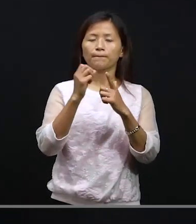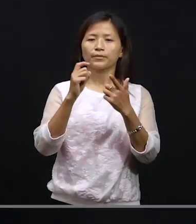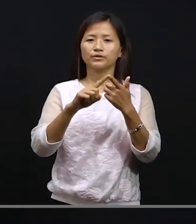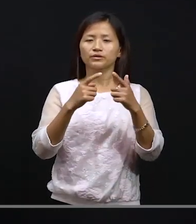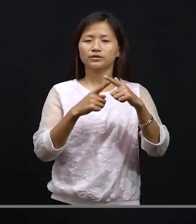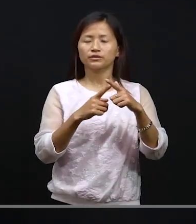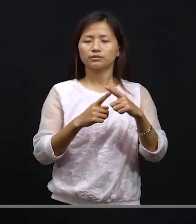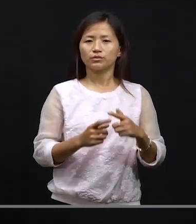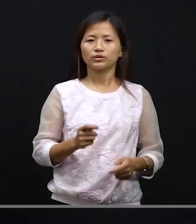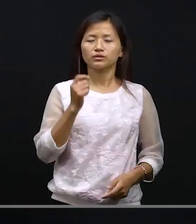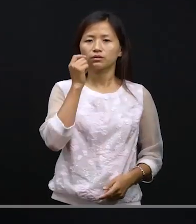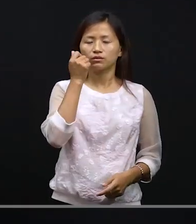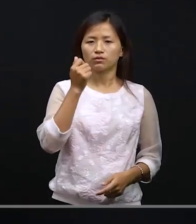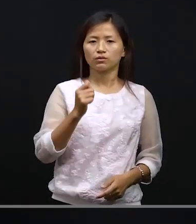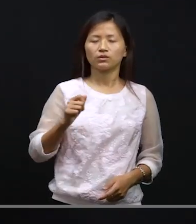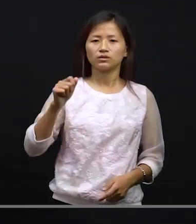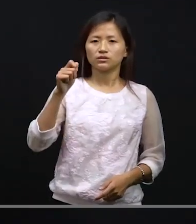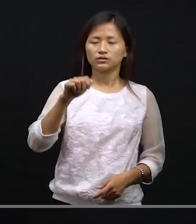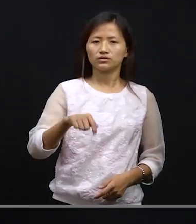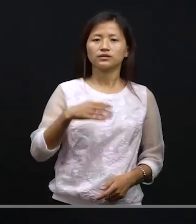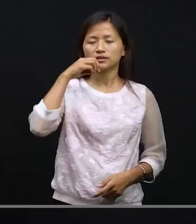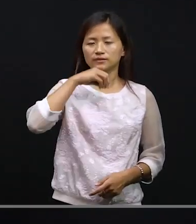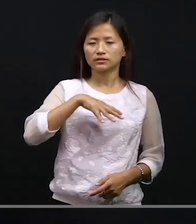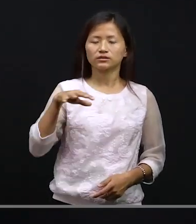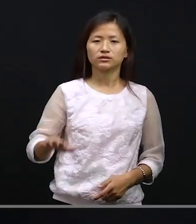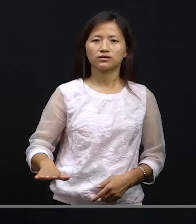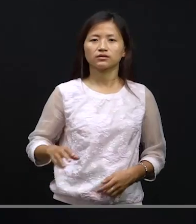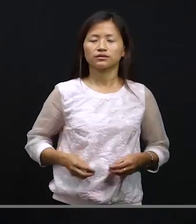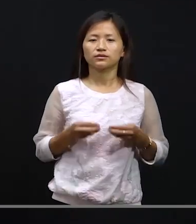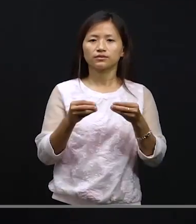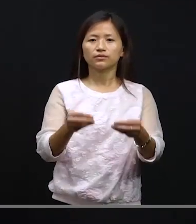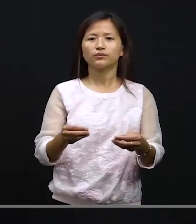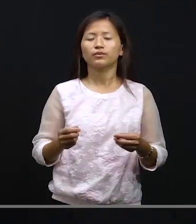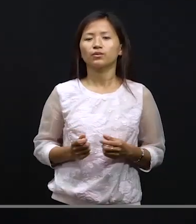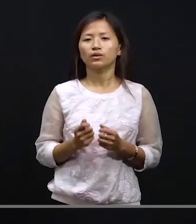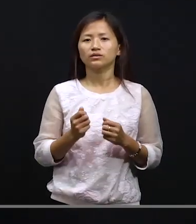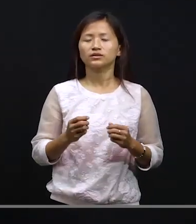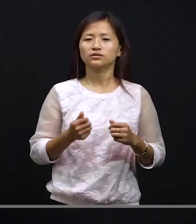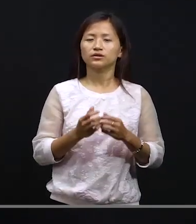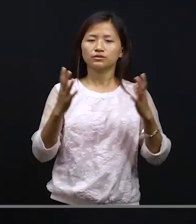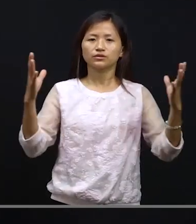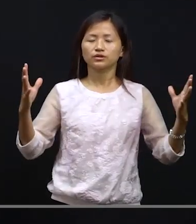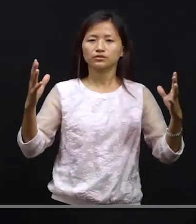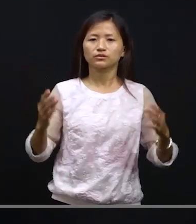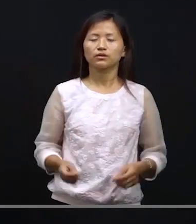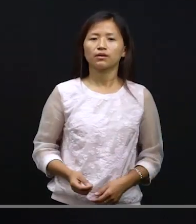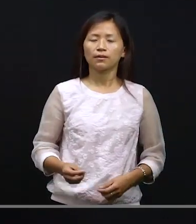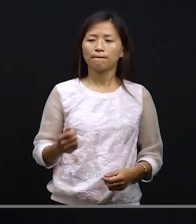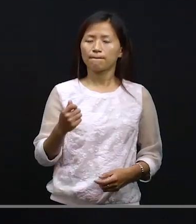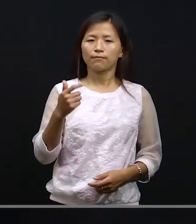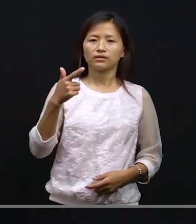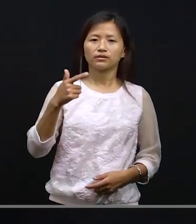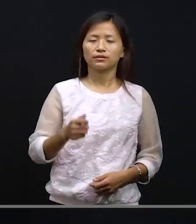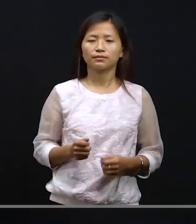be hired by this young child. Though he knew that the young child cannot give him wealth or money, he knew very well that he will